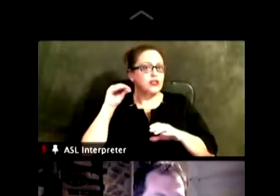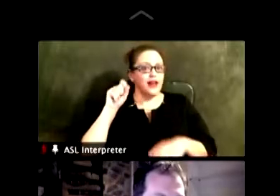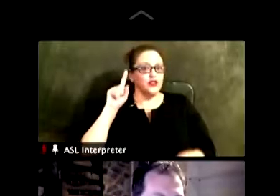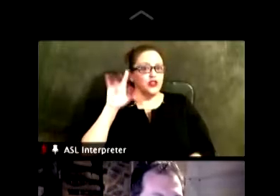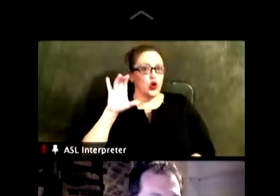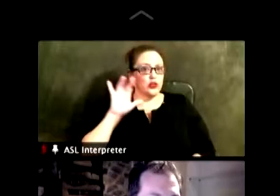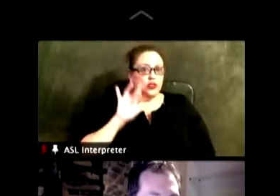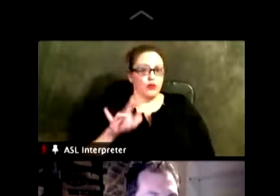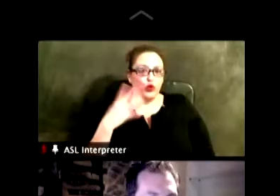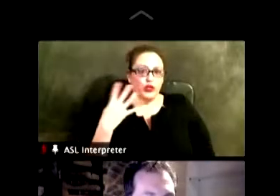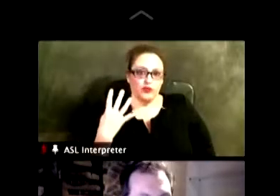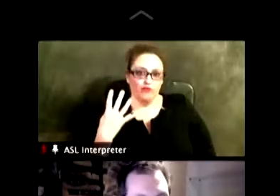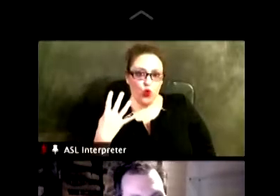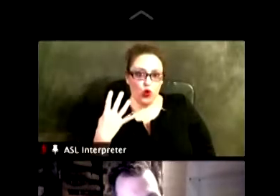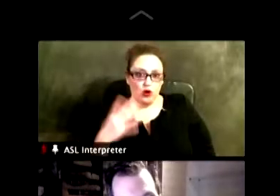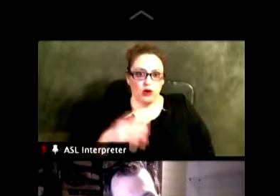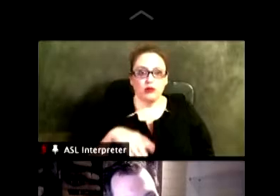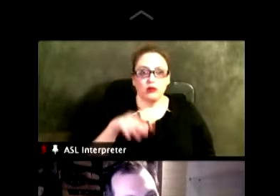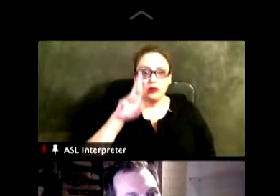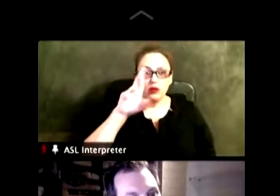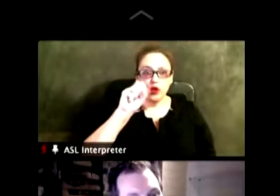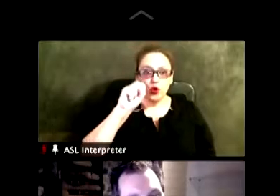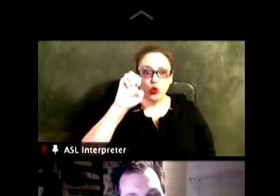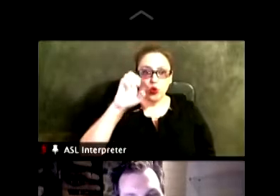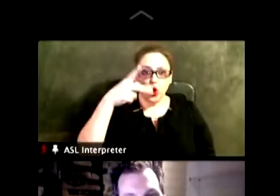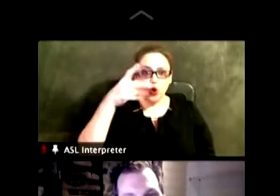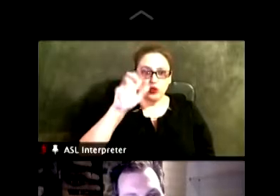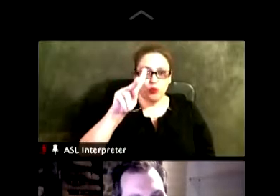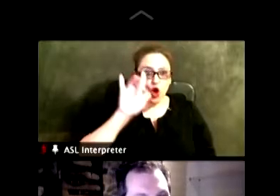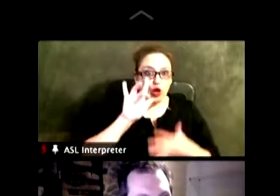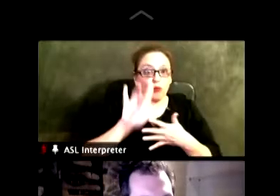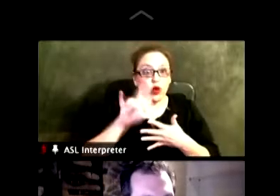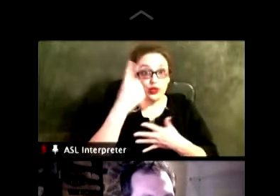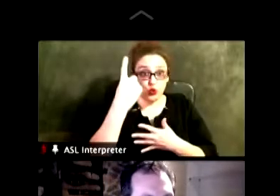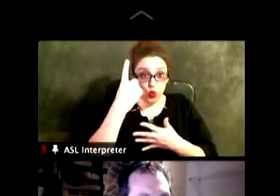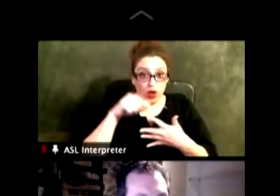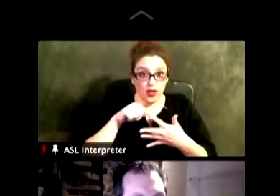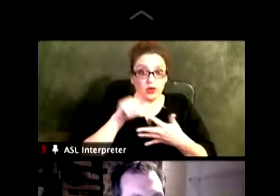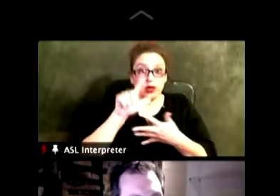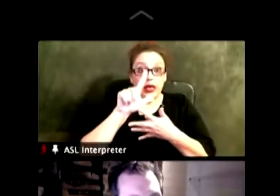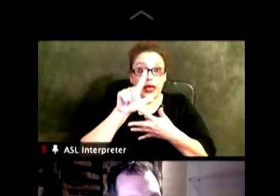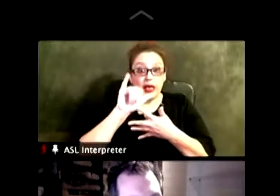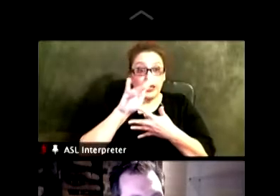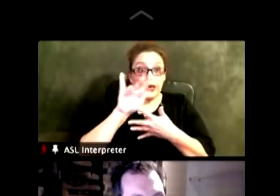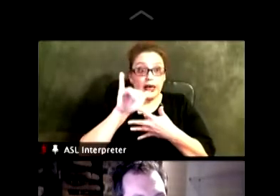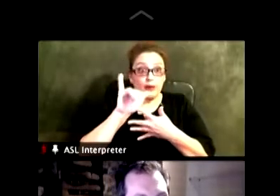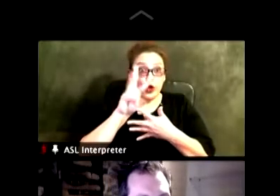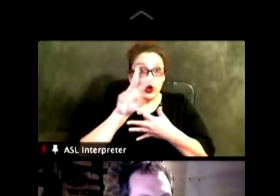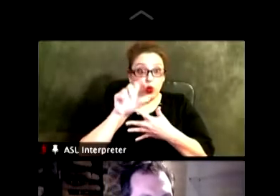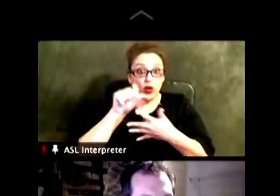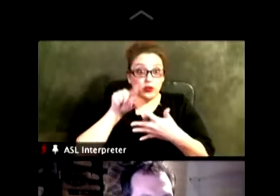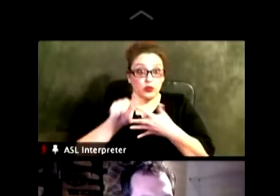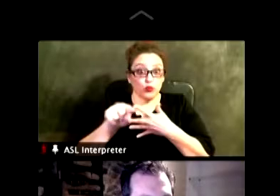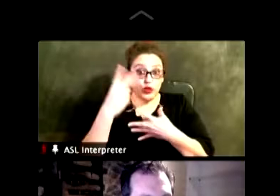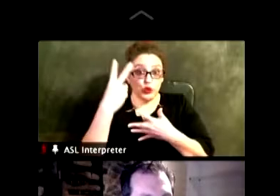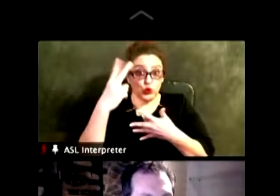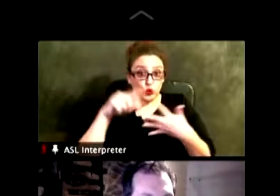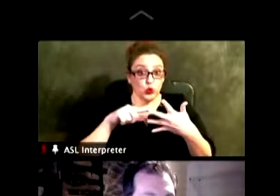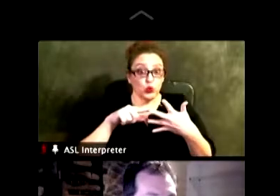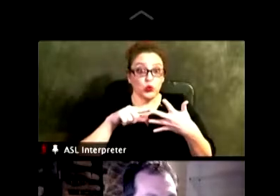that's Rose Park, Northwest Quadrant, press one on the phone. Liberty Wells, press two. Avenues University in East Bench, press